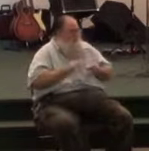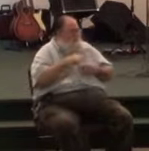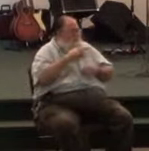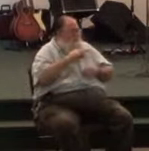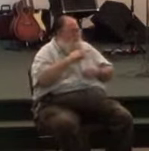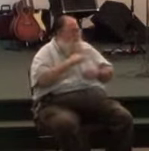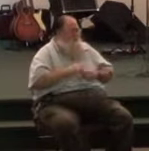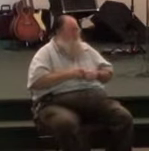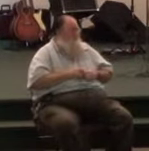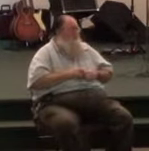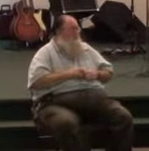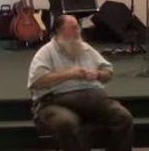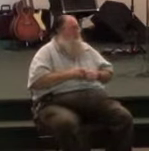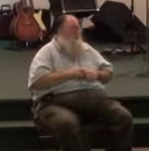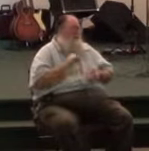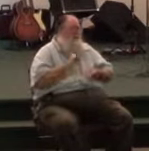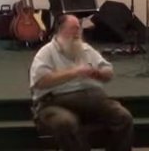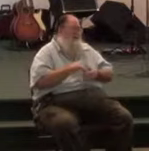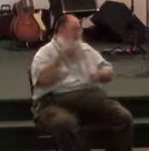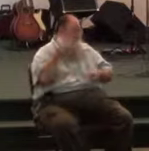And oh my gosh, is that hard.